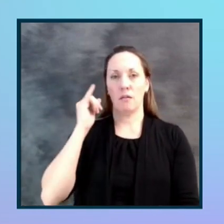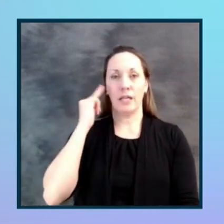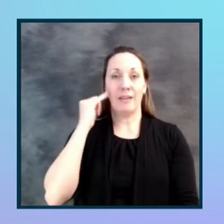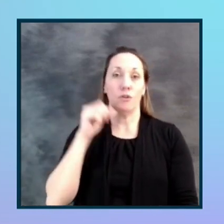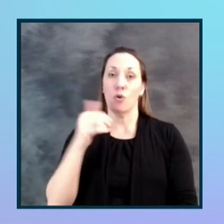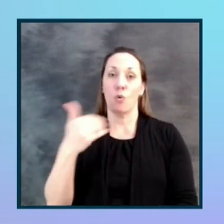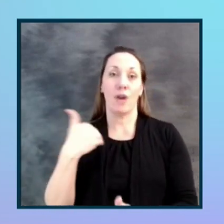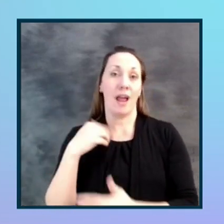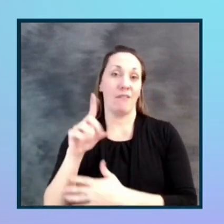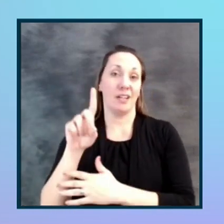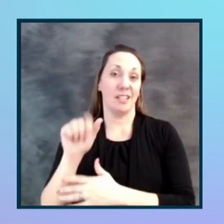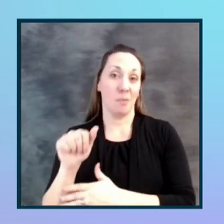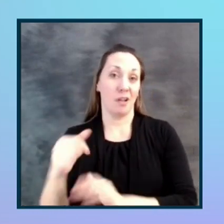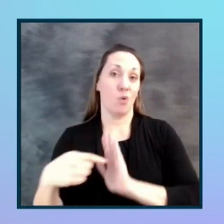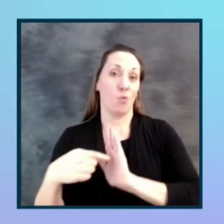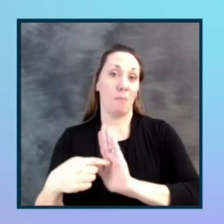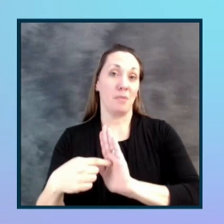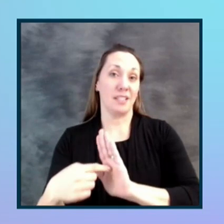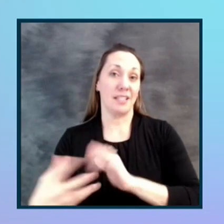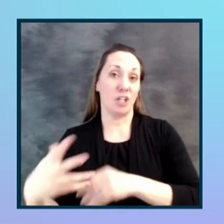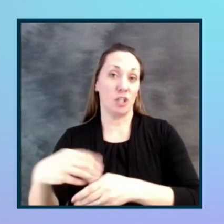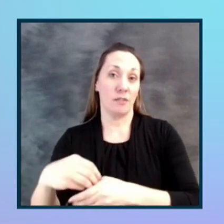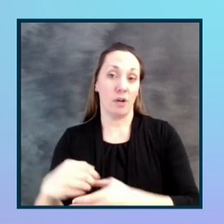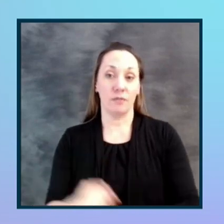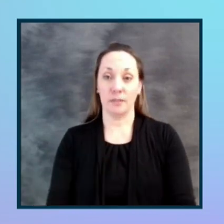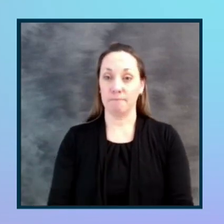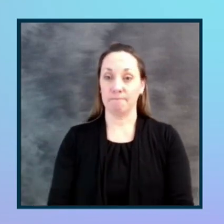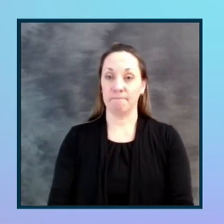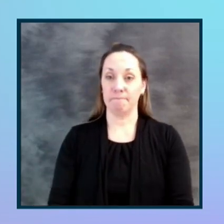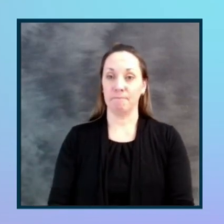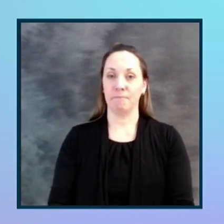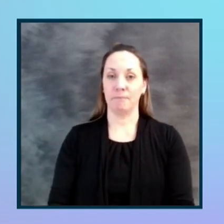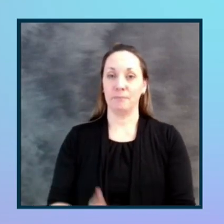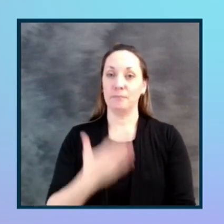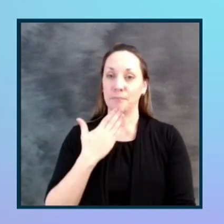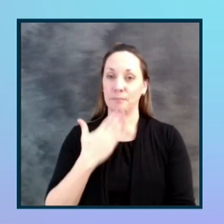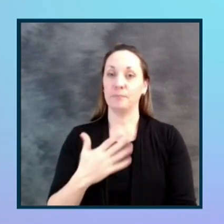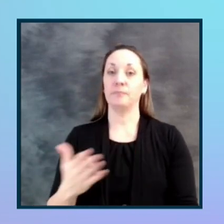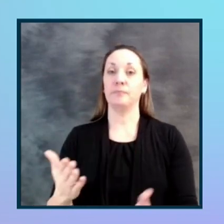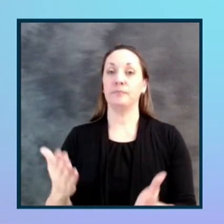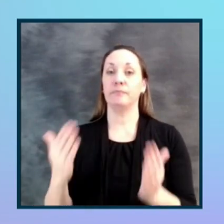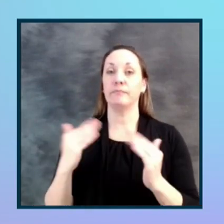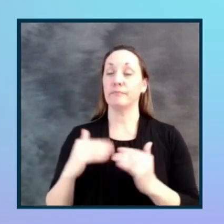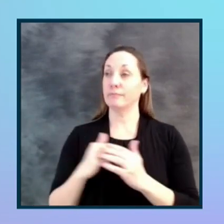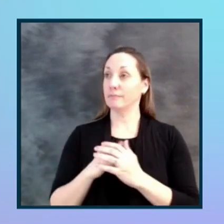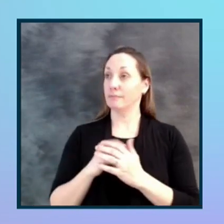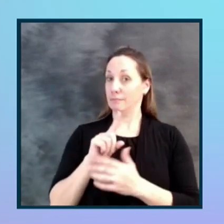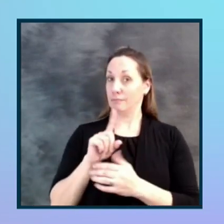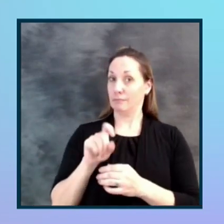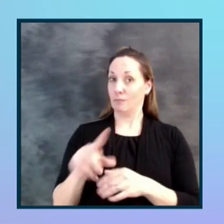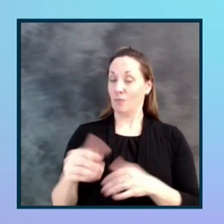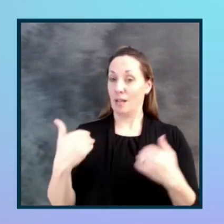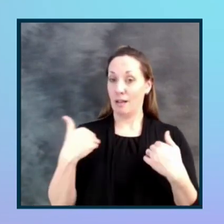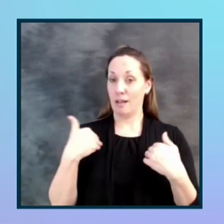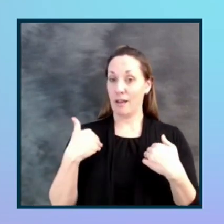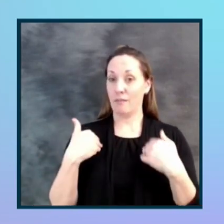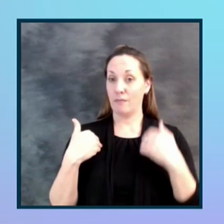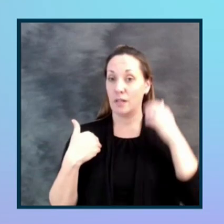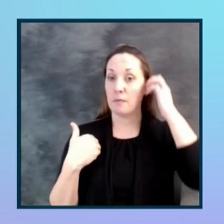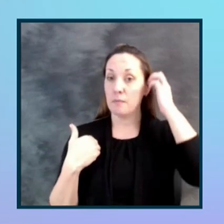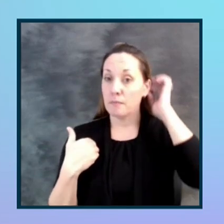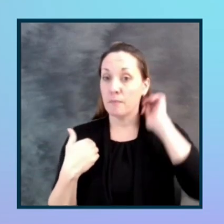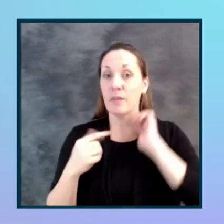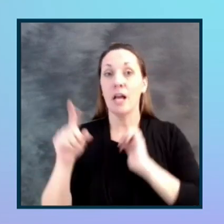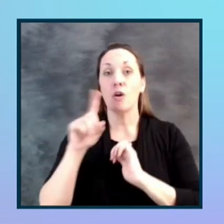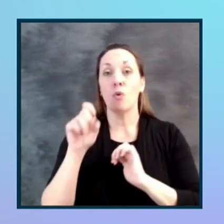it. Right, excellent. Thank you so much. All right, so I have a